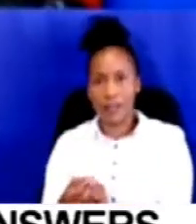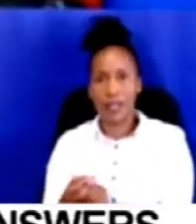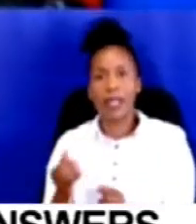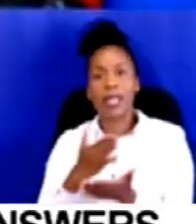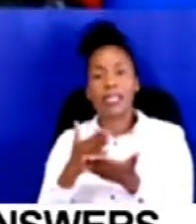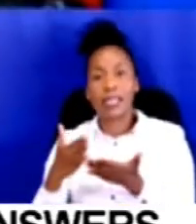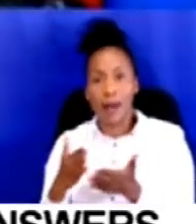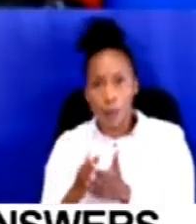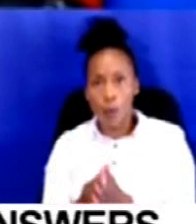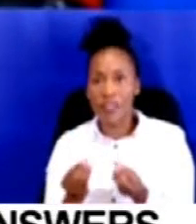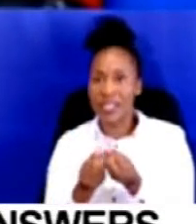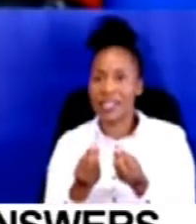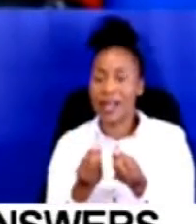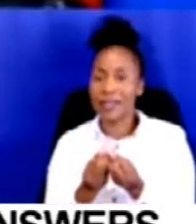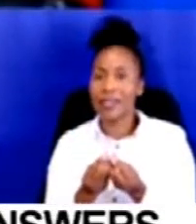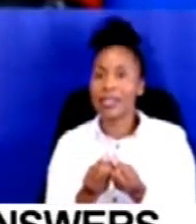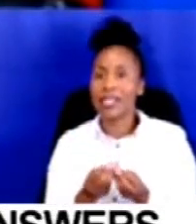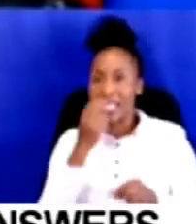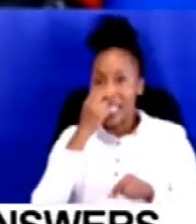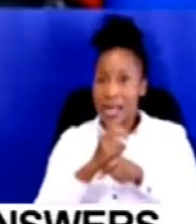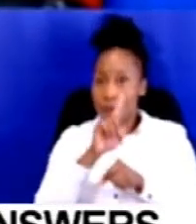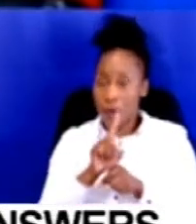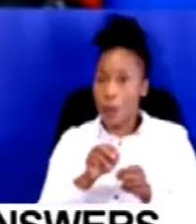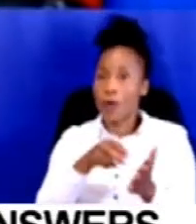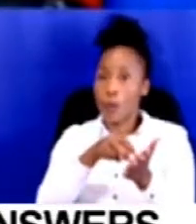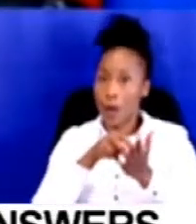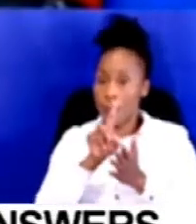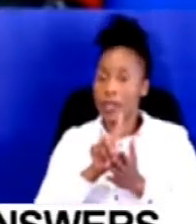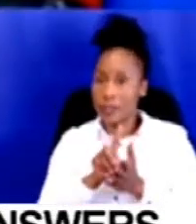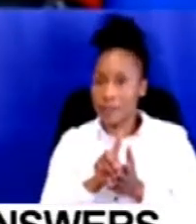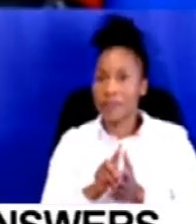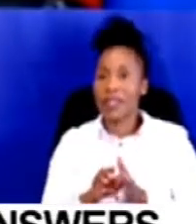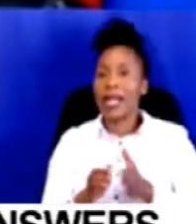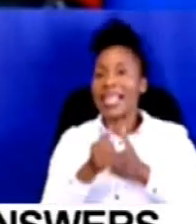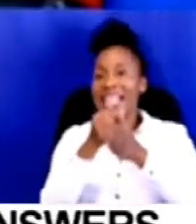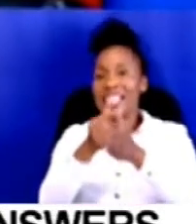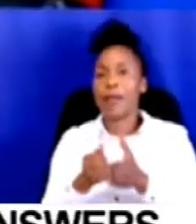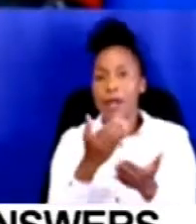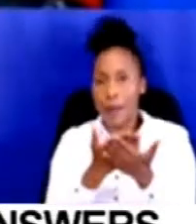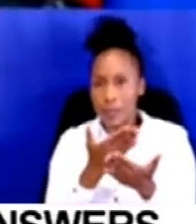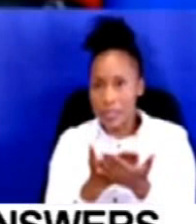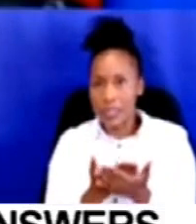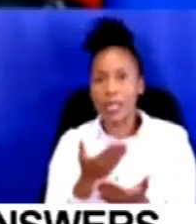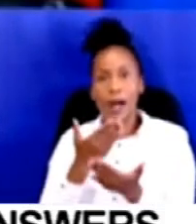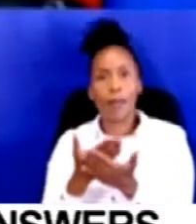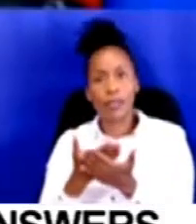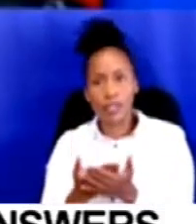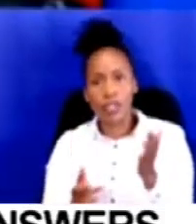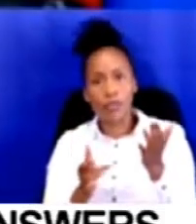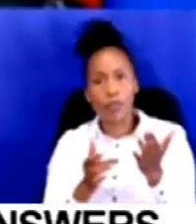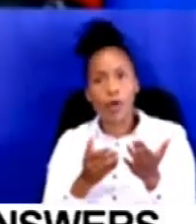areas that require improvement are on leadership capacity, managerial capacity, technical and